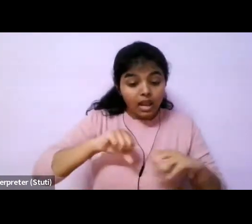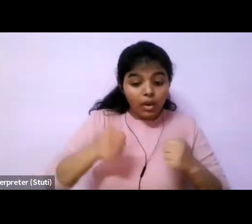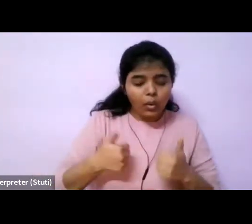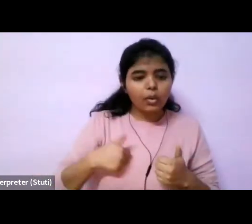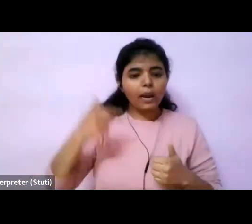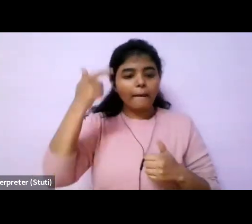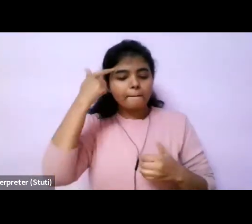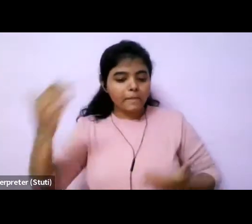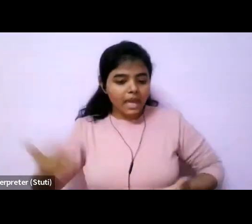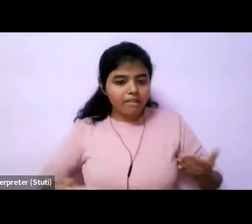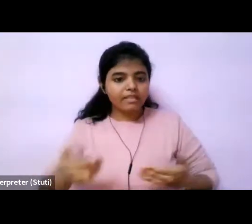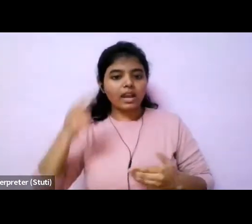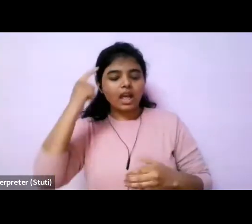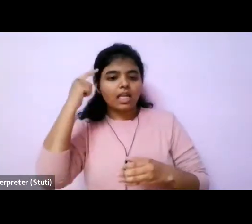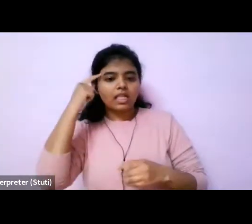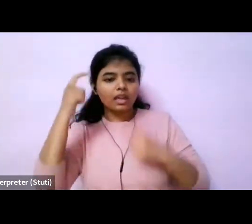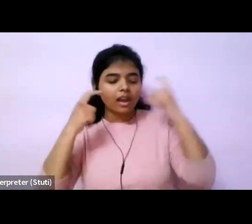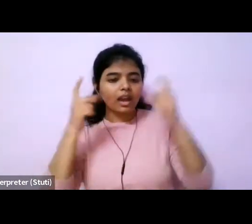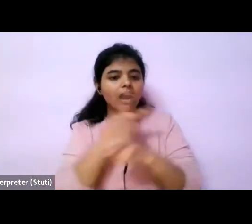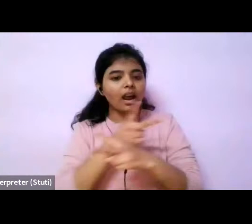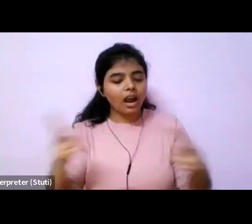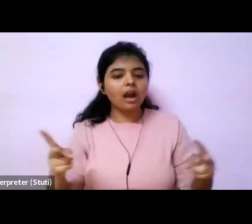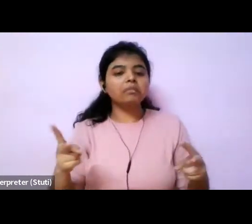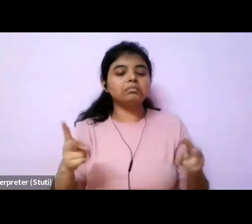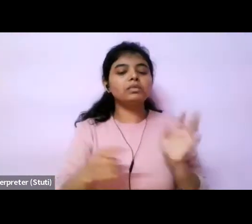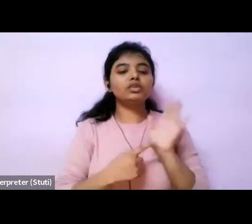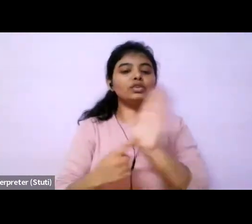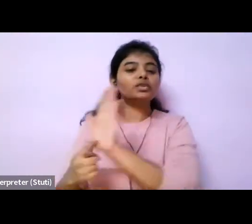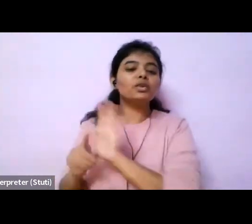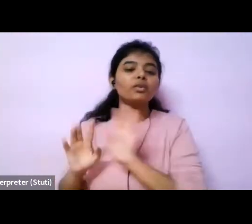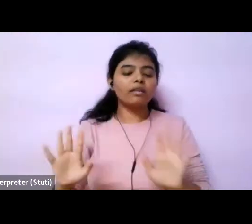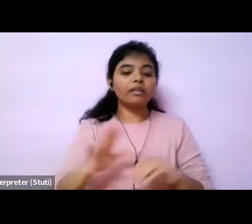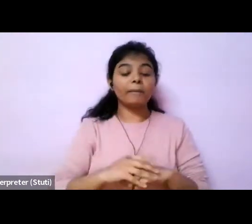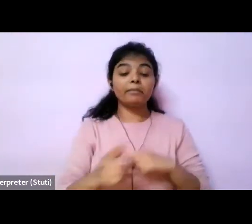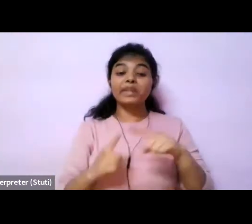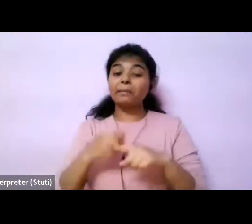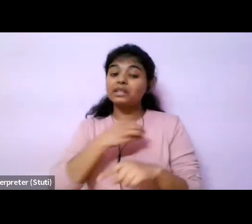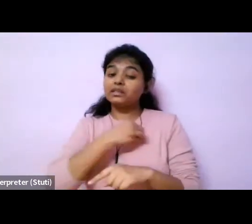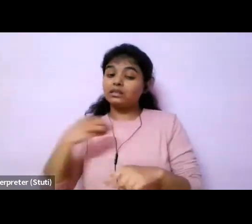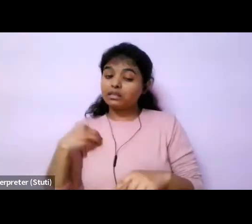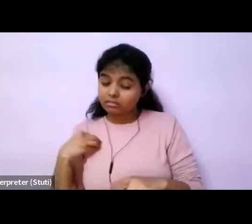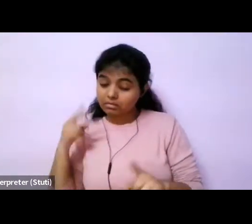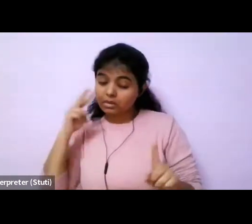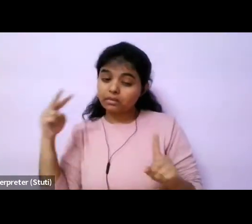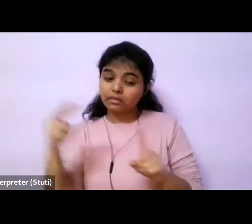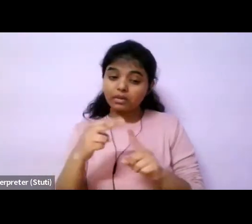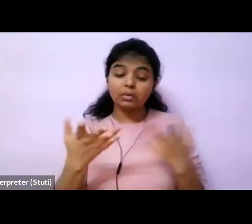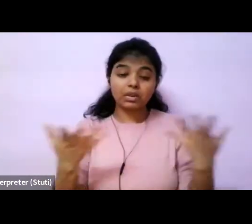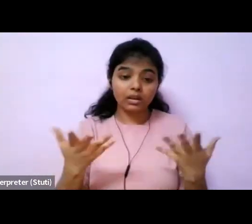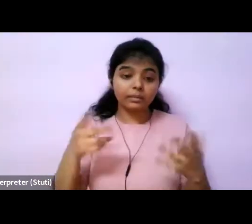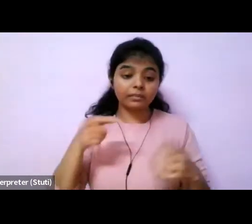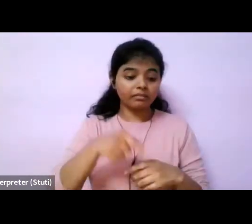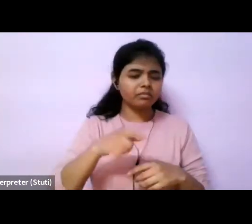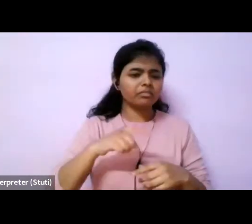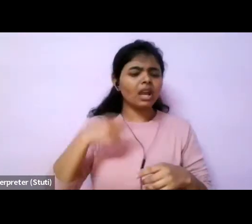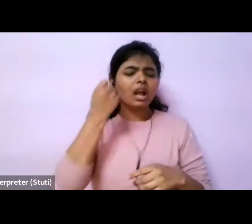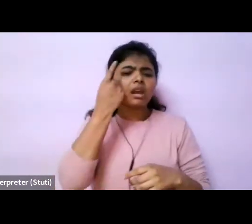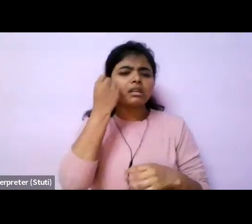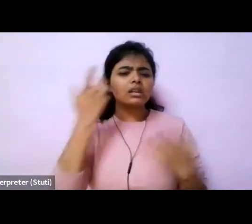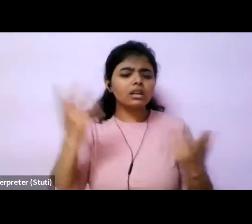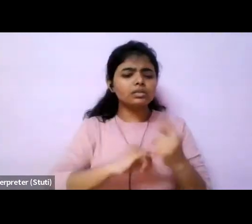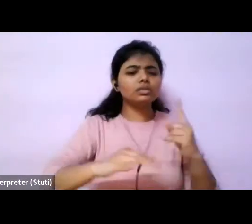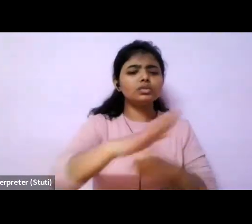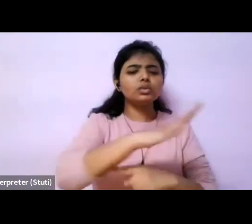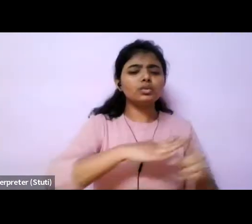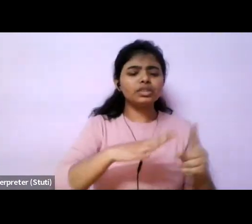behavior. In this, the narrative shifts from the strictly biomedical understanding of deafness to the comprehension of it in terms of the social